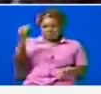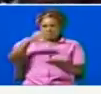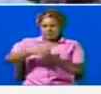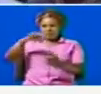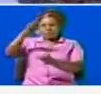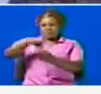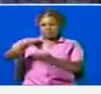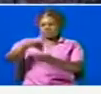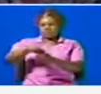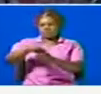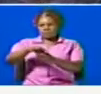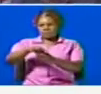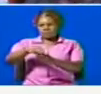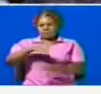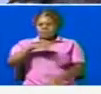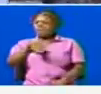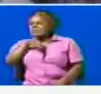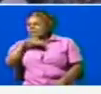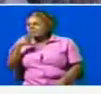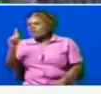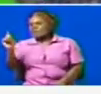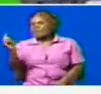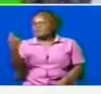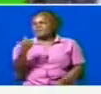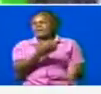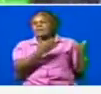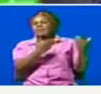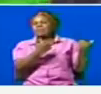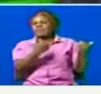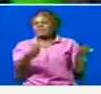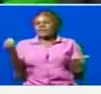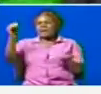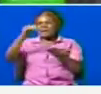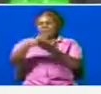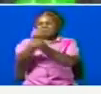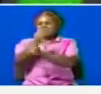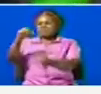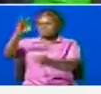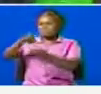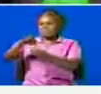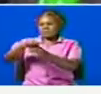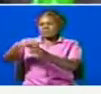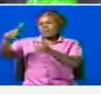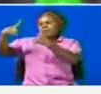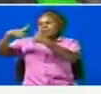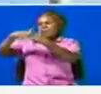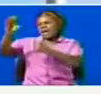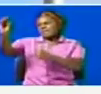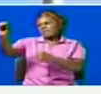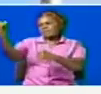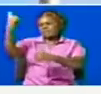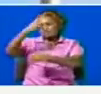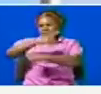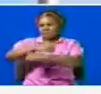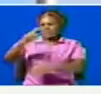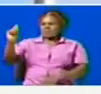presidential poll. According to Raila, Kenyans should expect a repeat of the presidential election within 90 days.